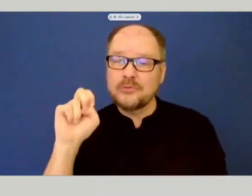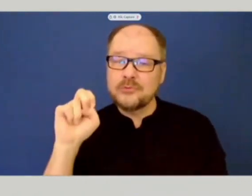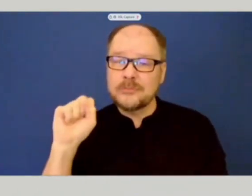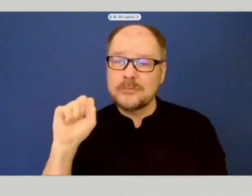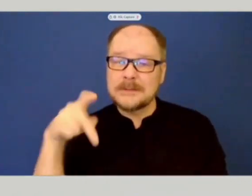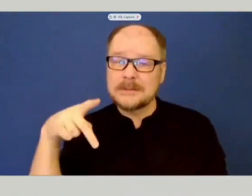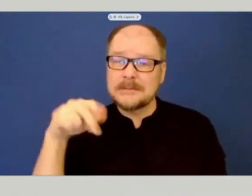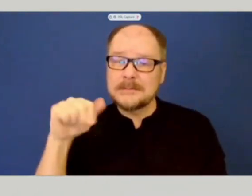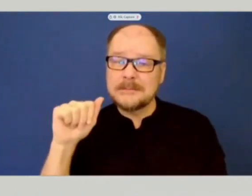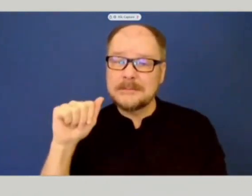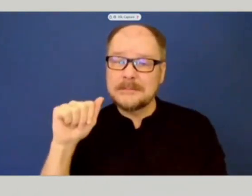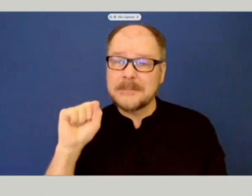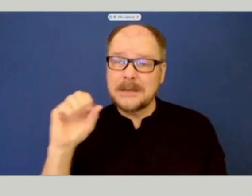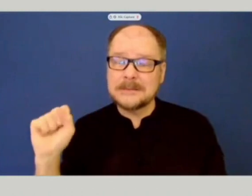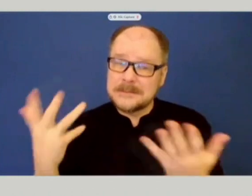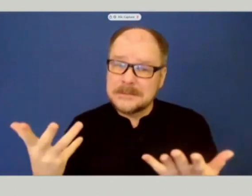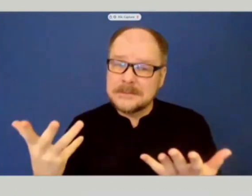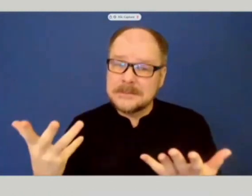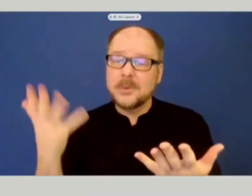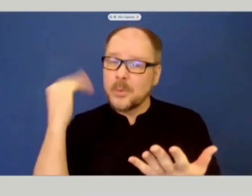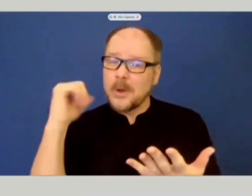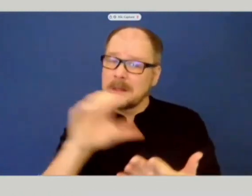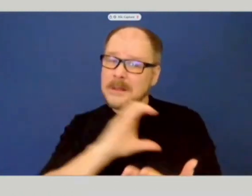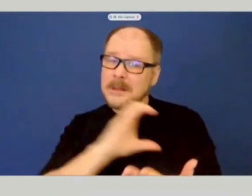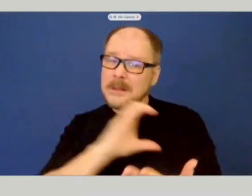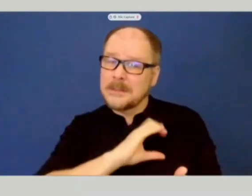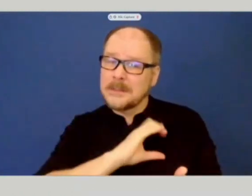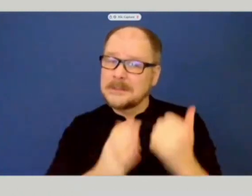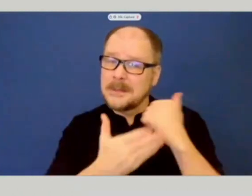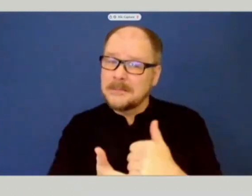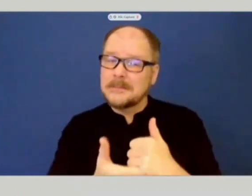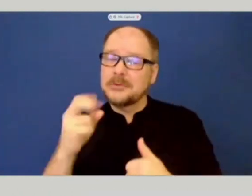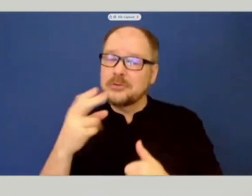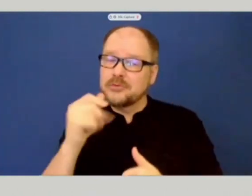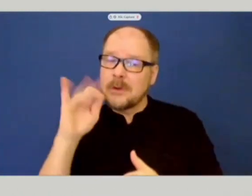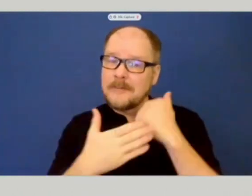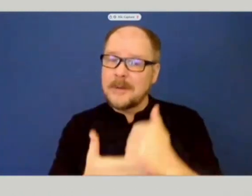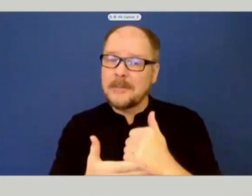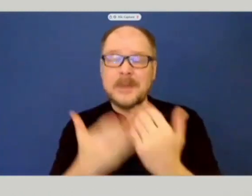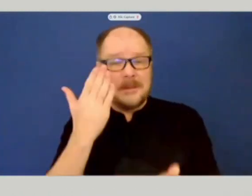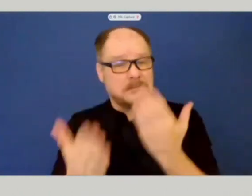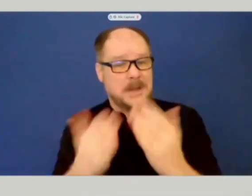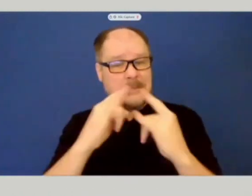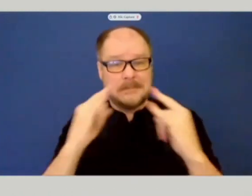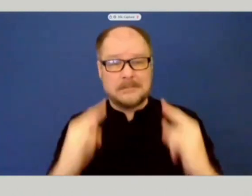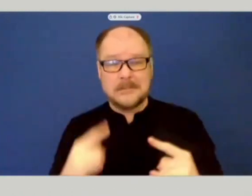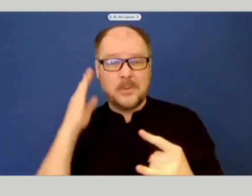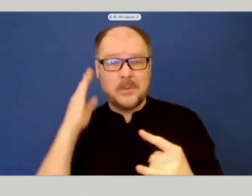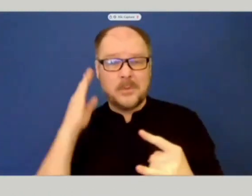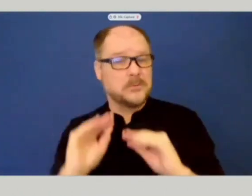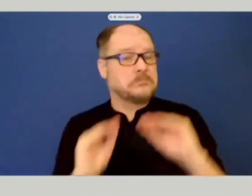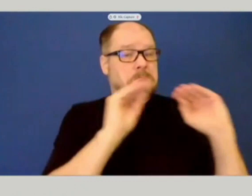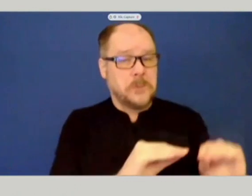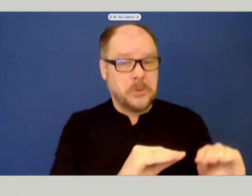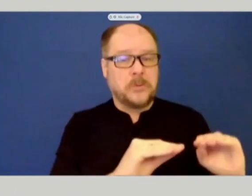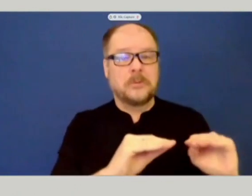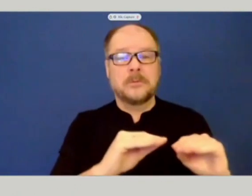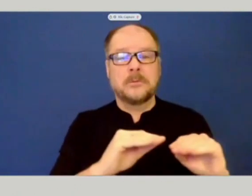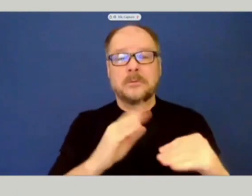going to another encampment and setting up shop there, like the one that's going on between, College and Graham Street?